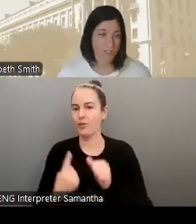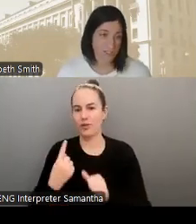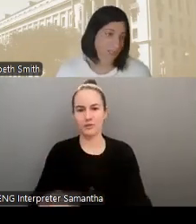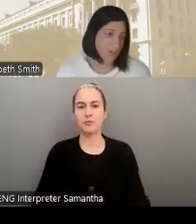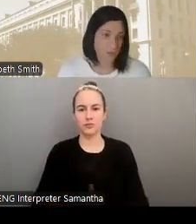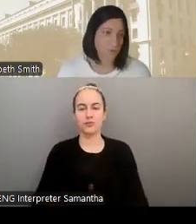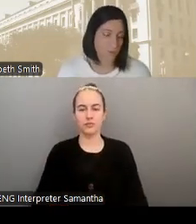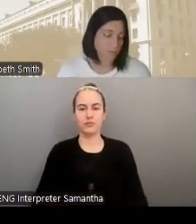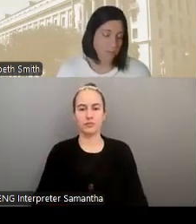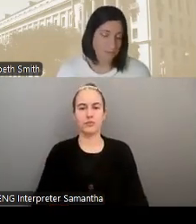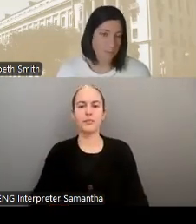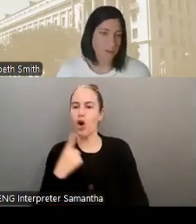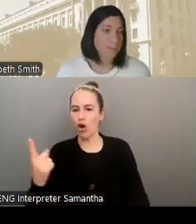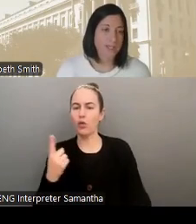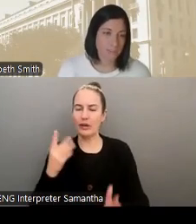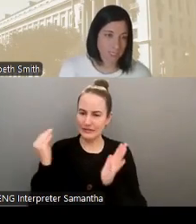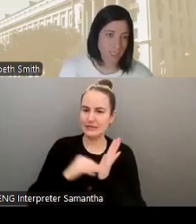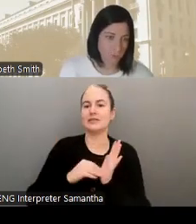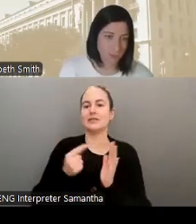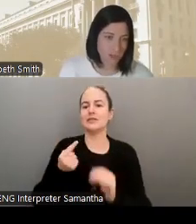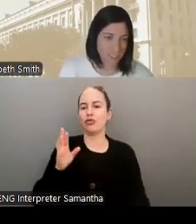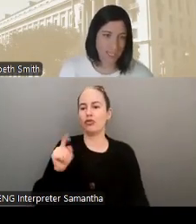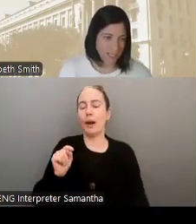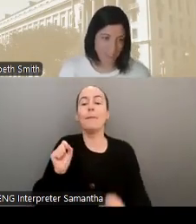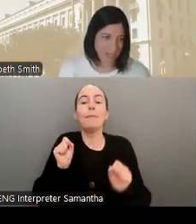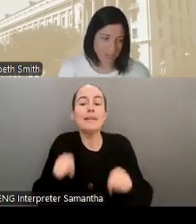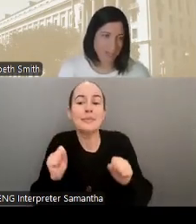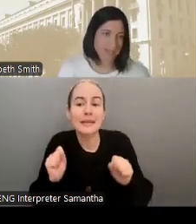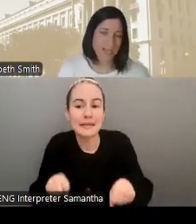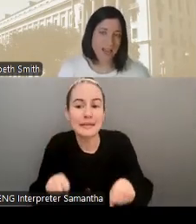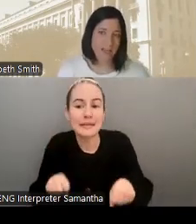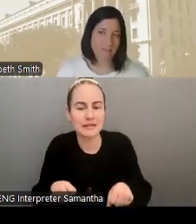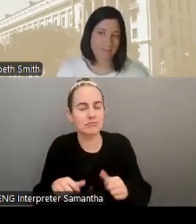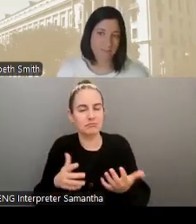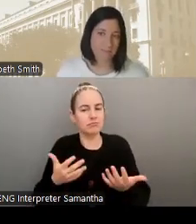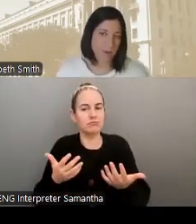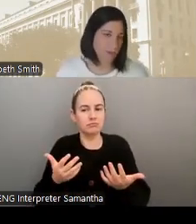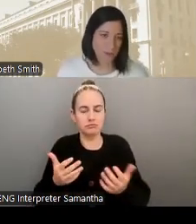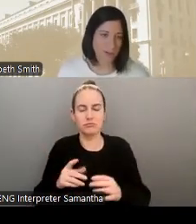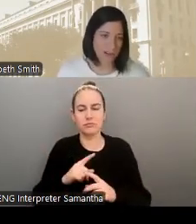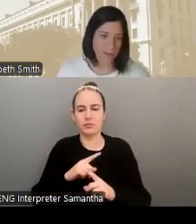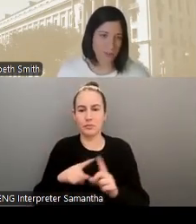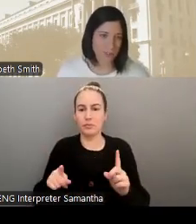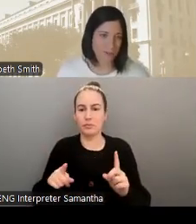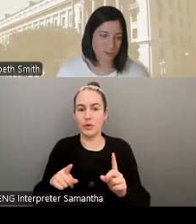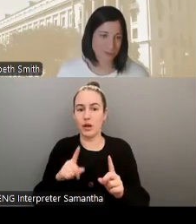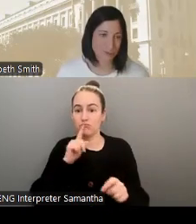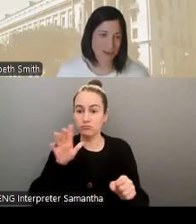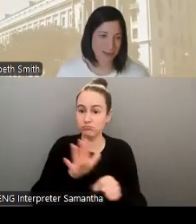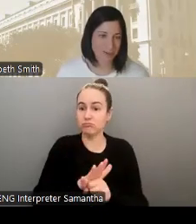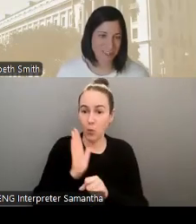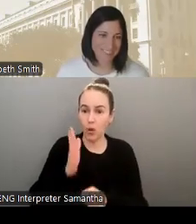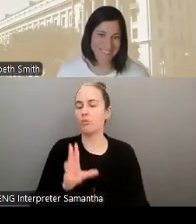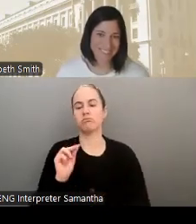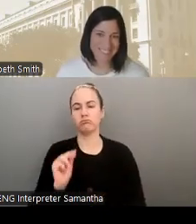are, there's the possibility that you will be audited at any time. But we are not able to